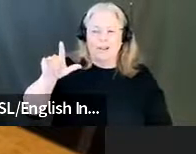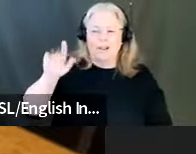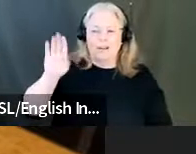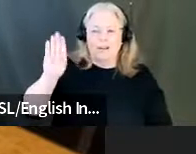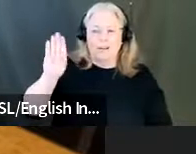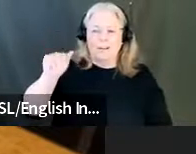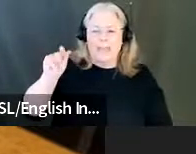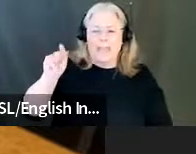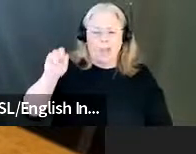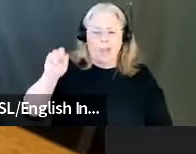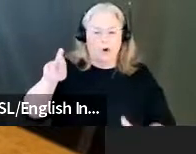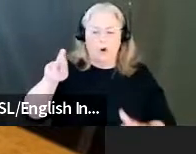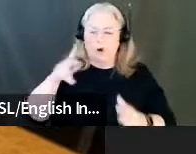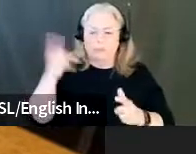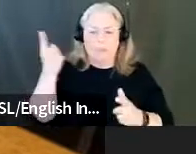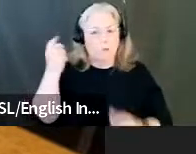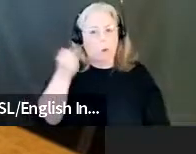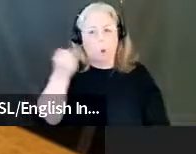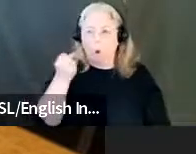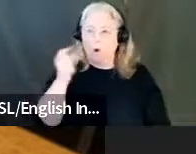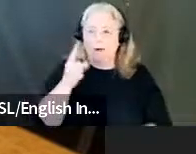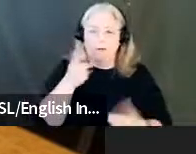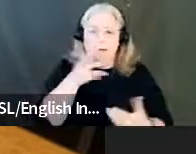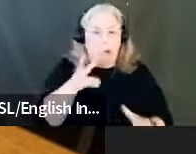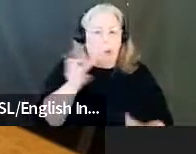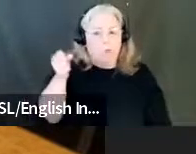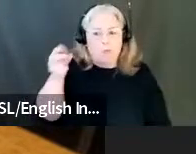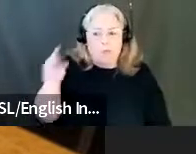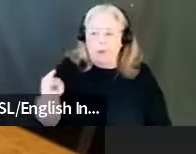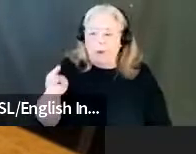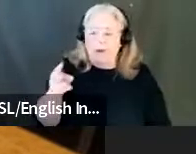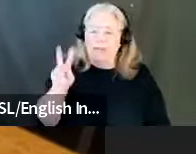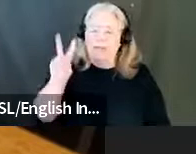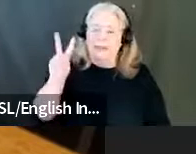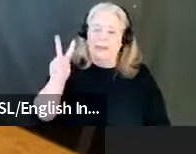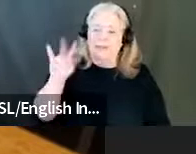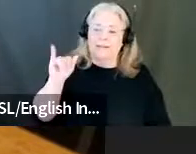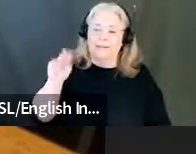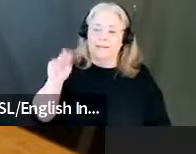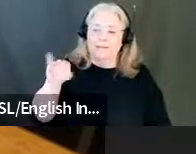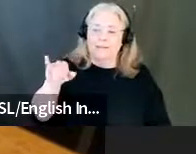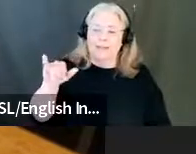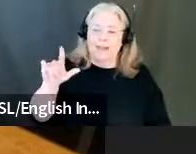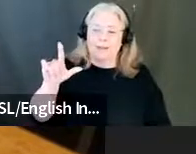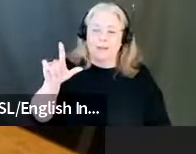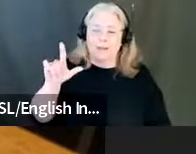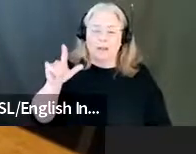bear throwing them out. Yeah, so vinyl has a very